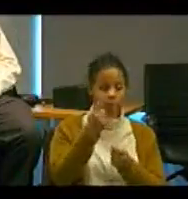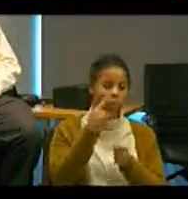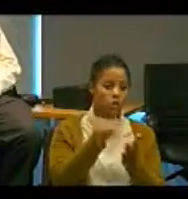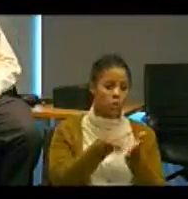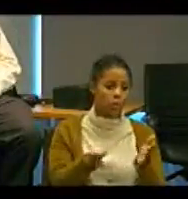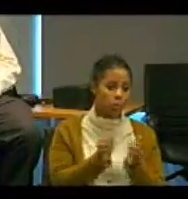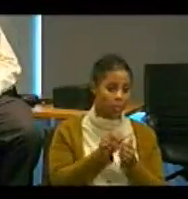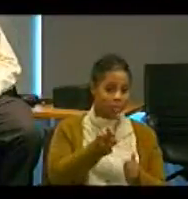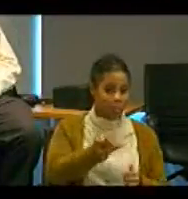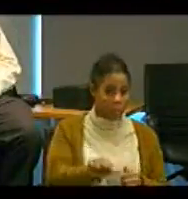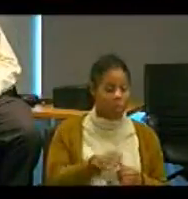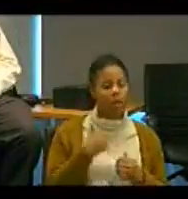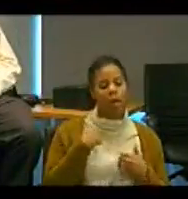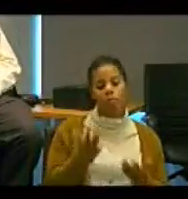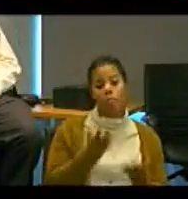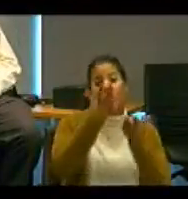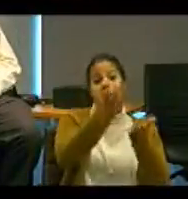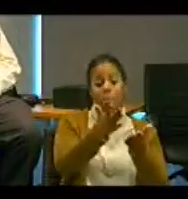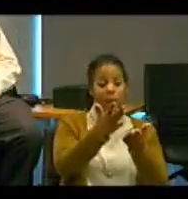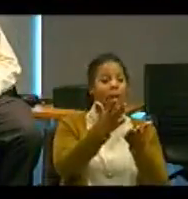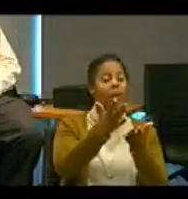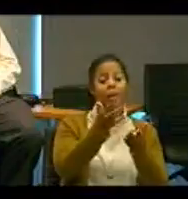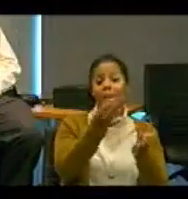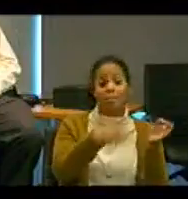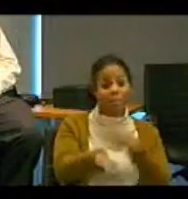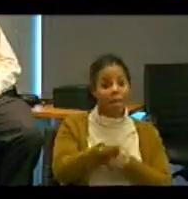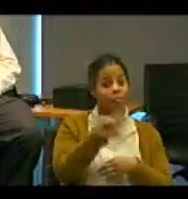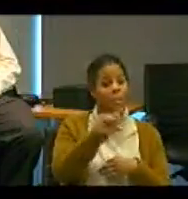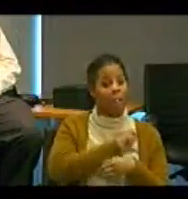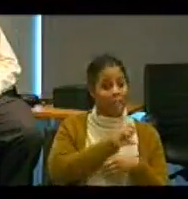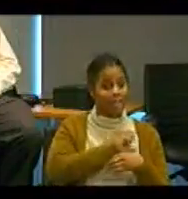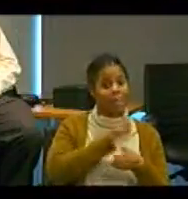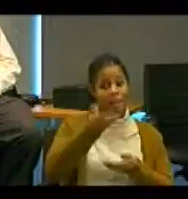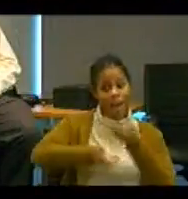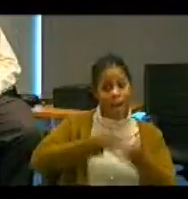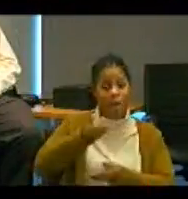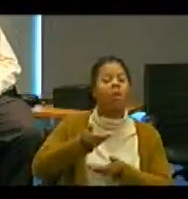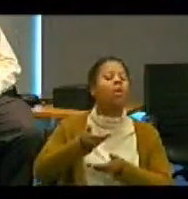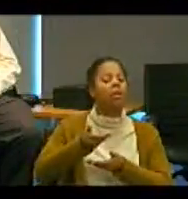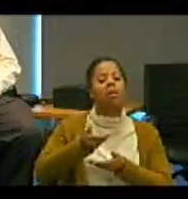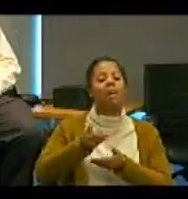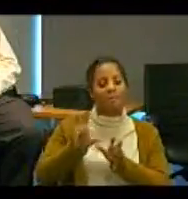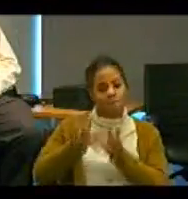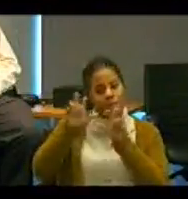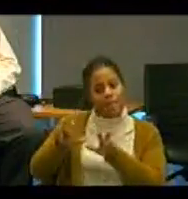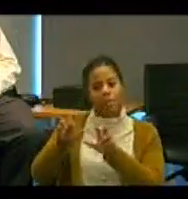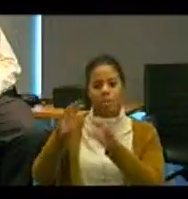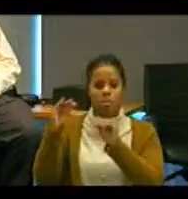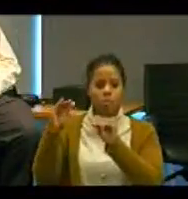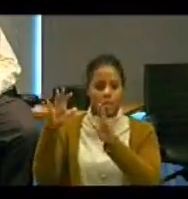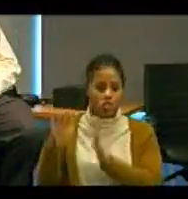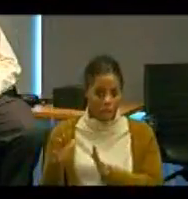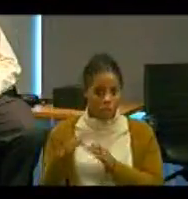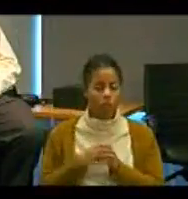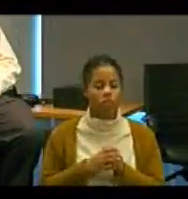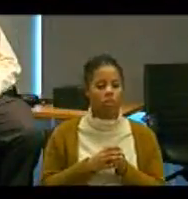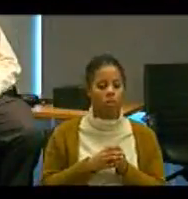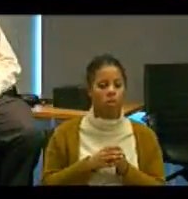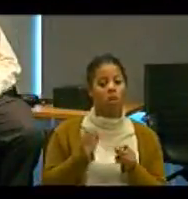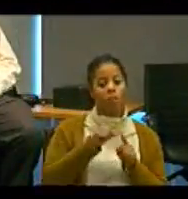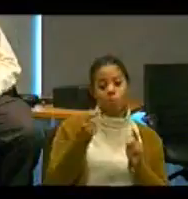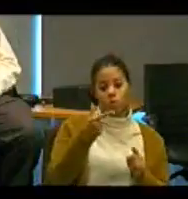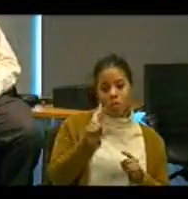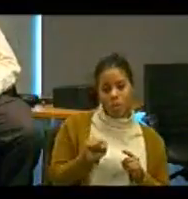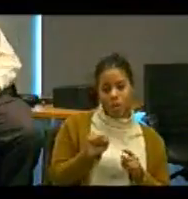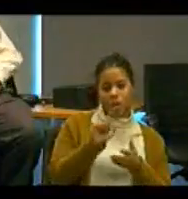districts reduce school policing, and reinvest in educators. In Be Her Resource, a toolkit developed by the Georgetown Law Center on Poverty